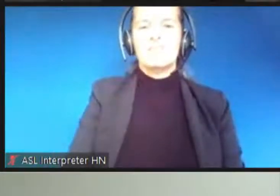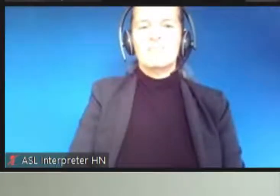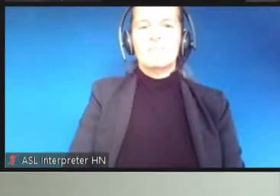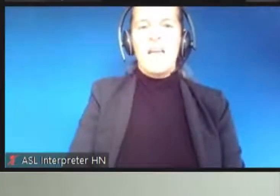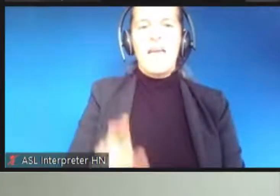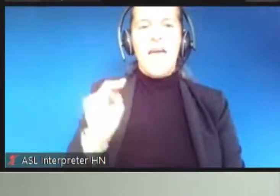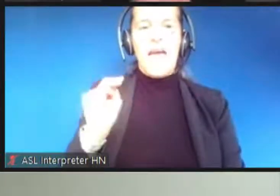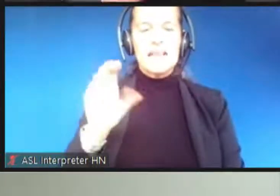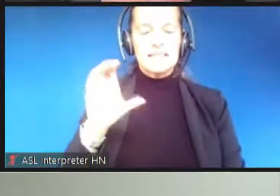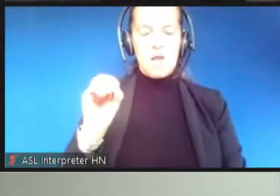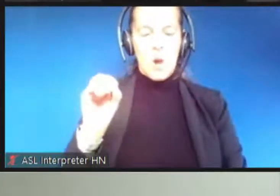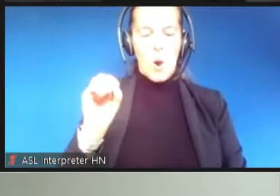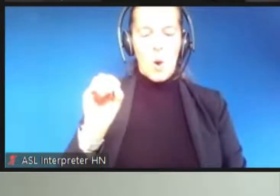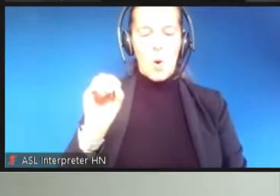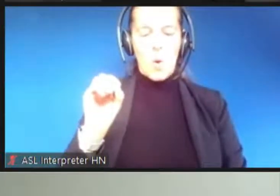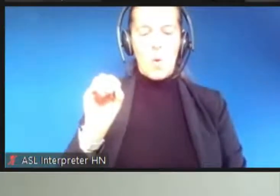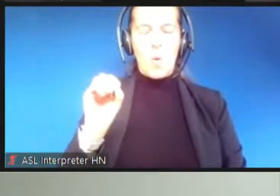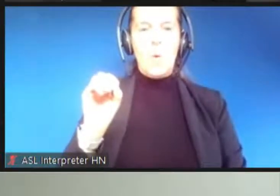has also a